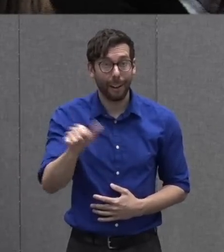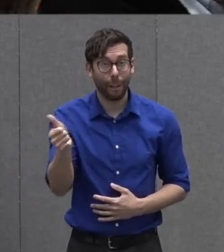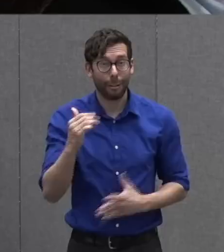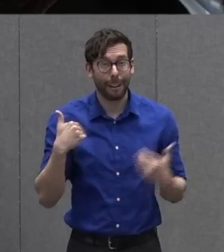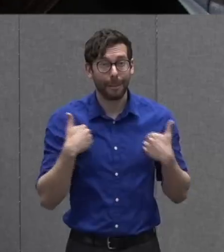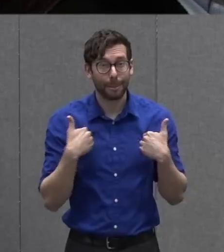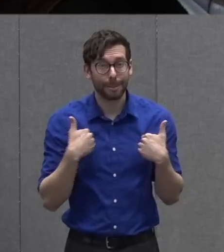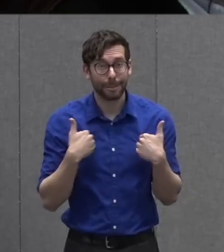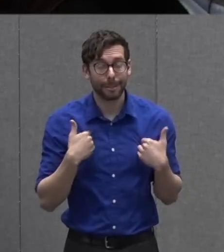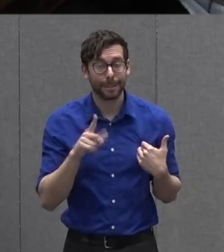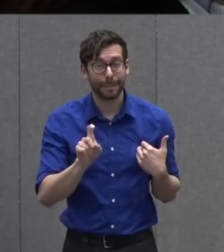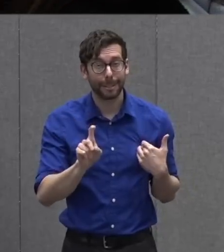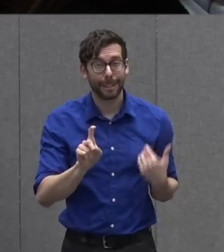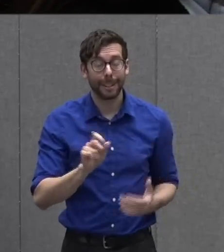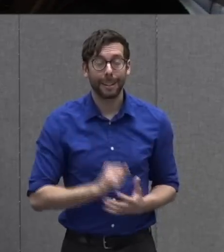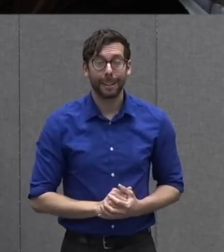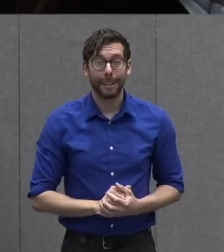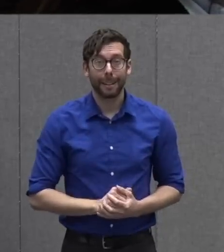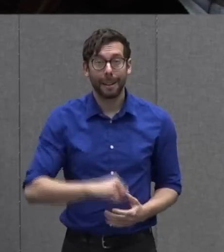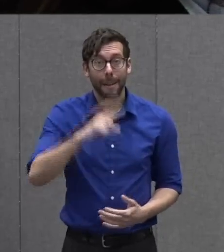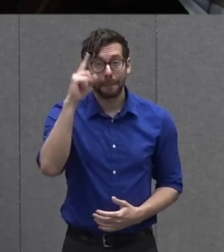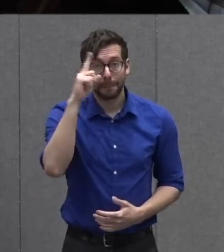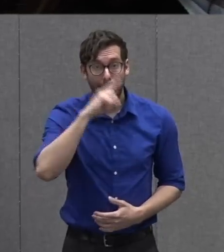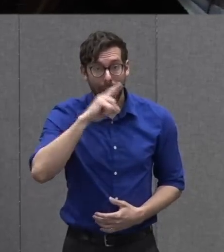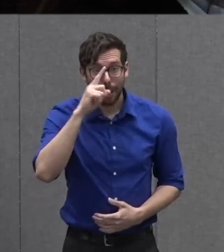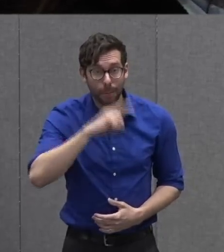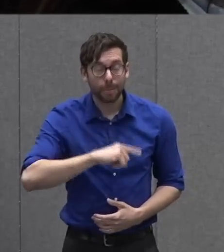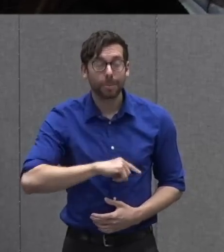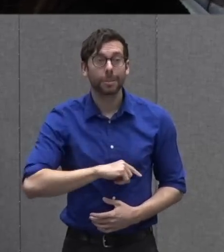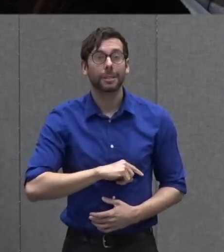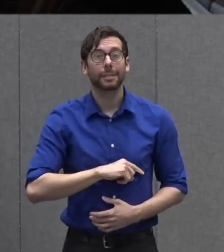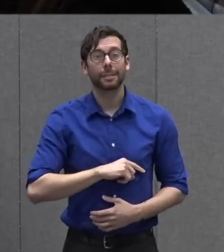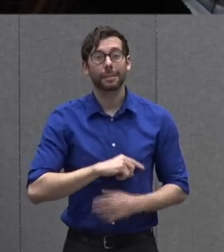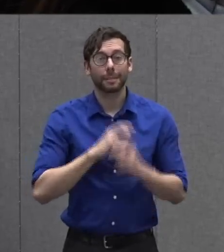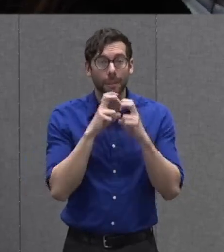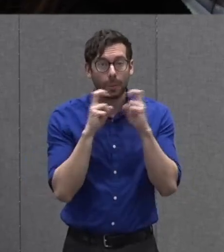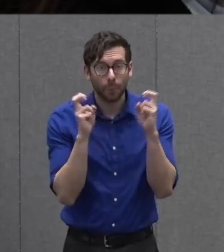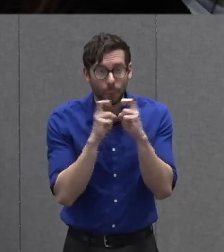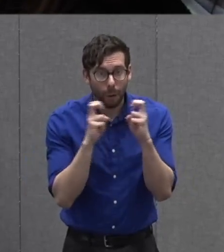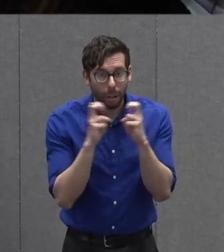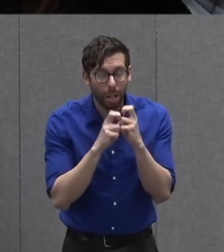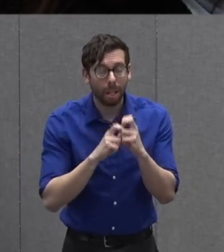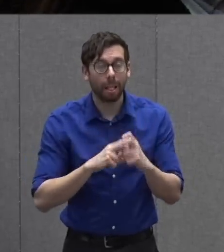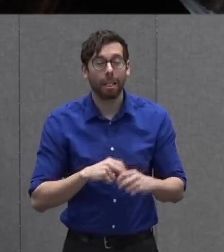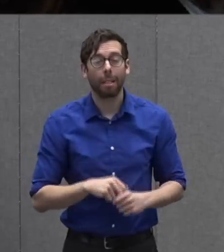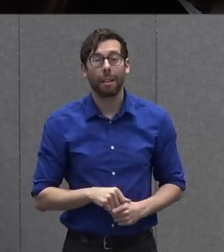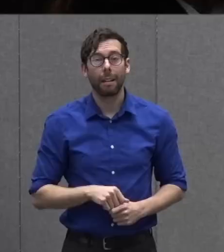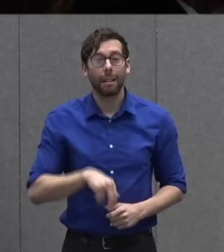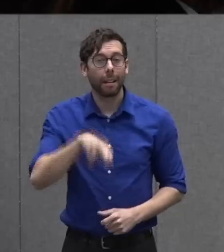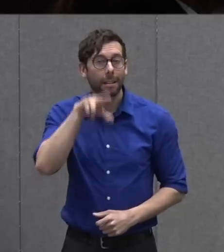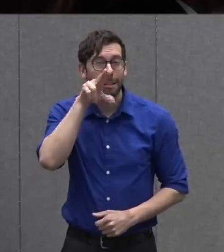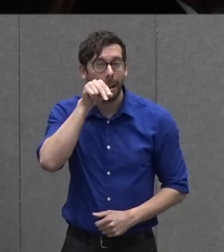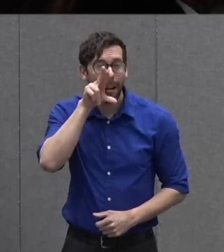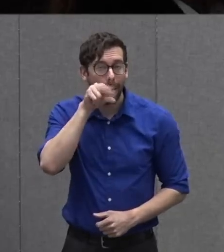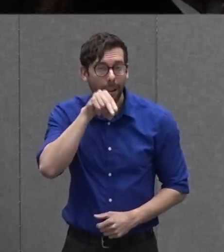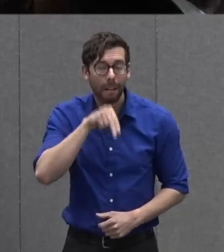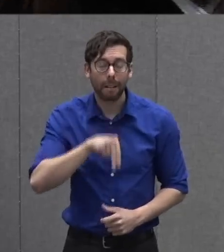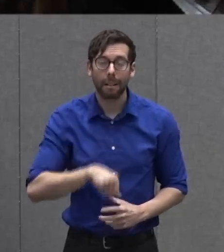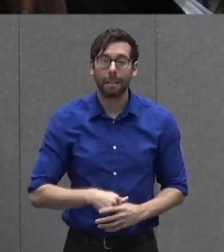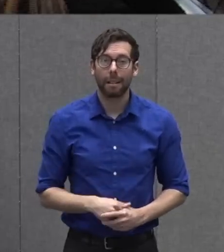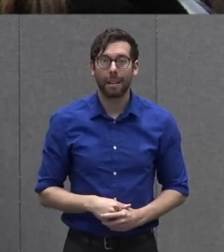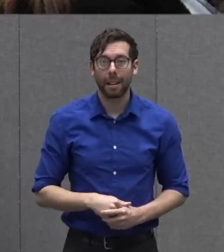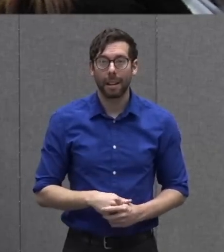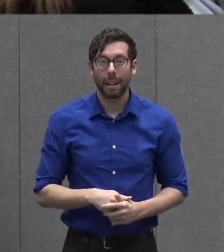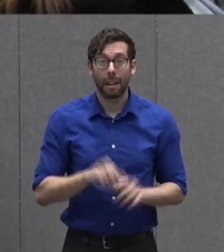a mouse and a squirrel and a duck. And what's this over here?